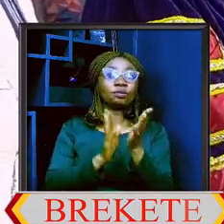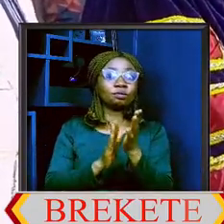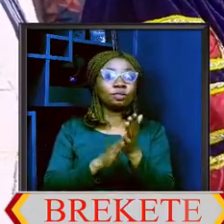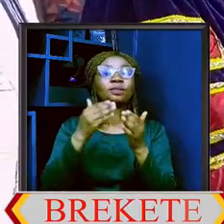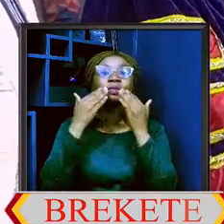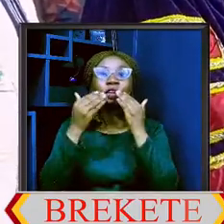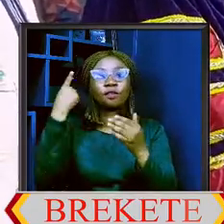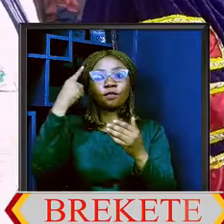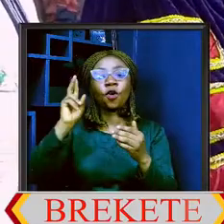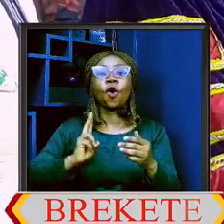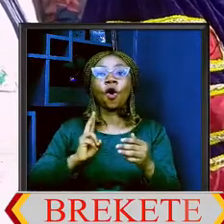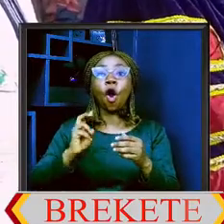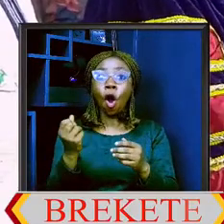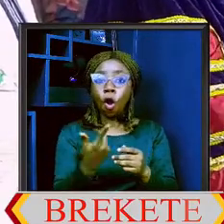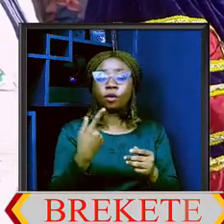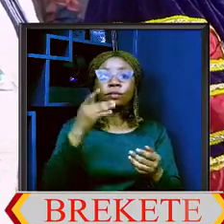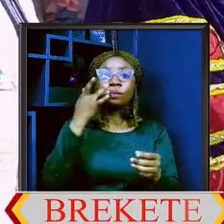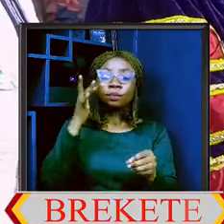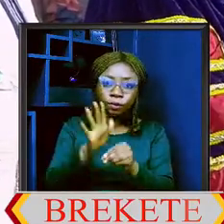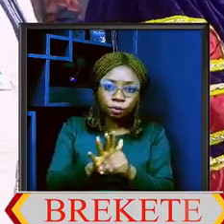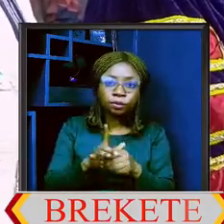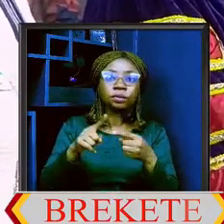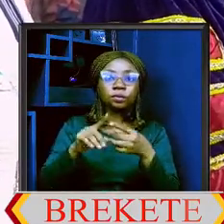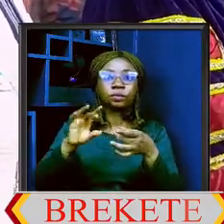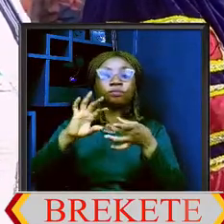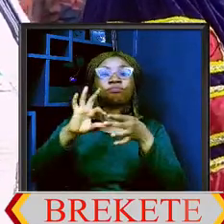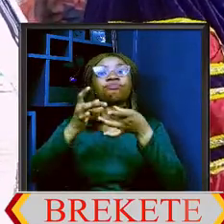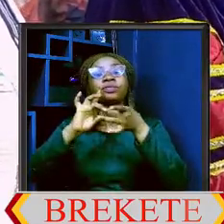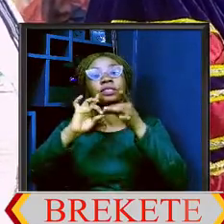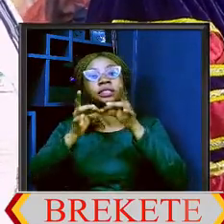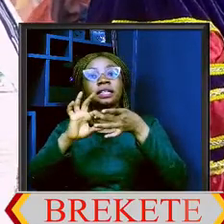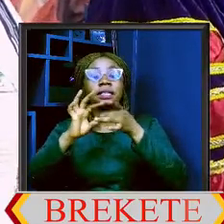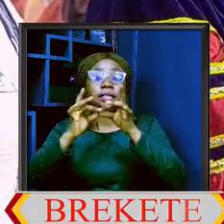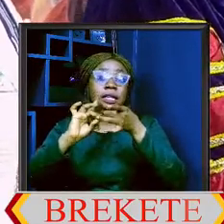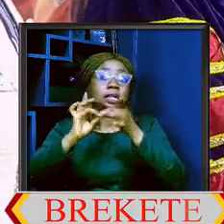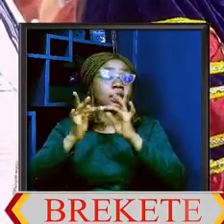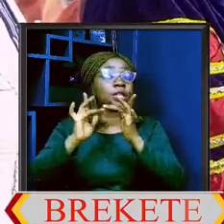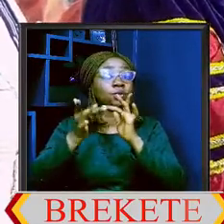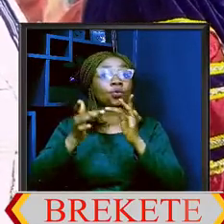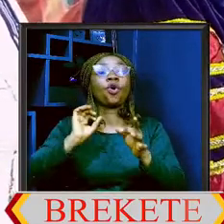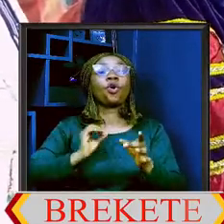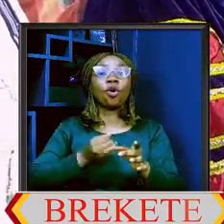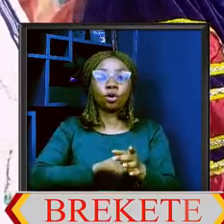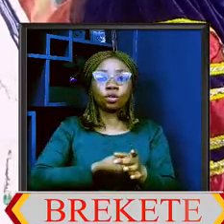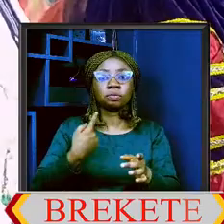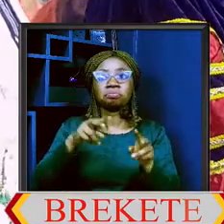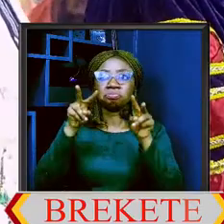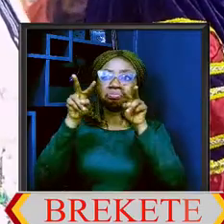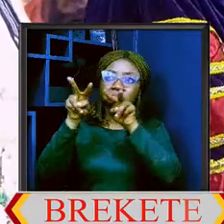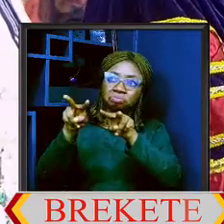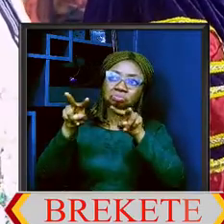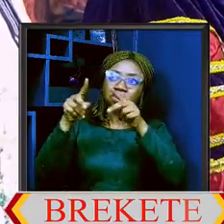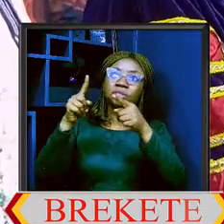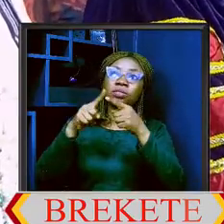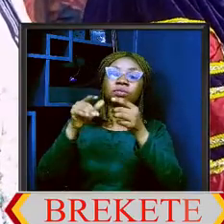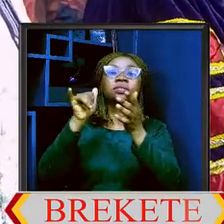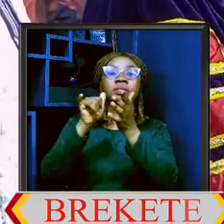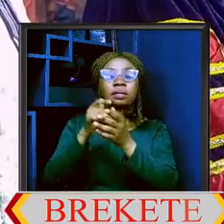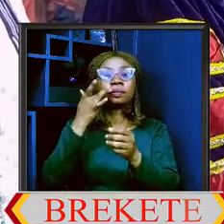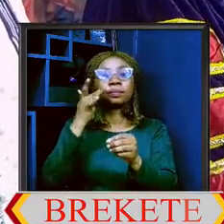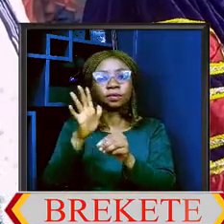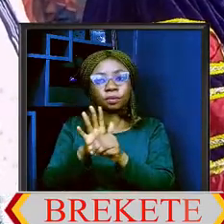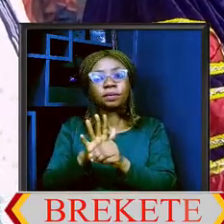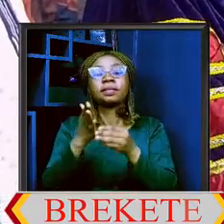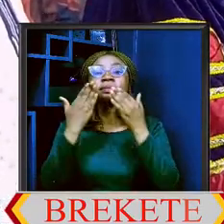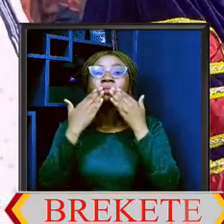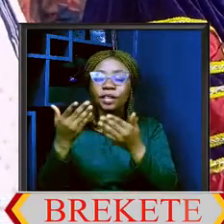to networkers we look forward to all of those promises and their fulfillment and thank you again for